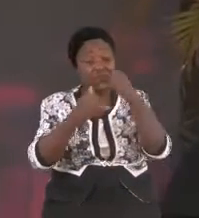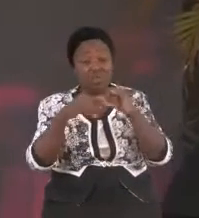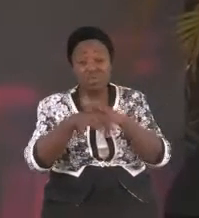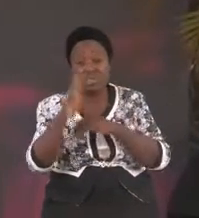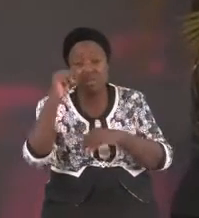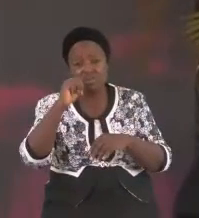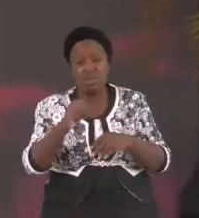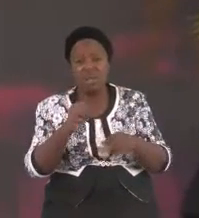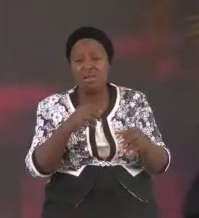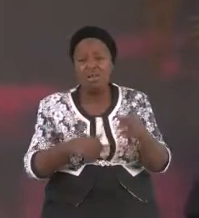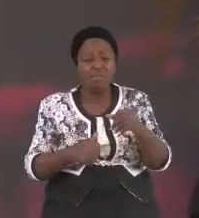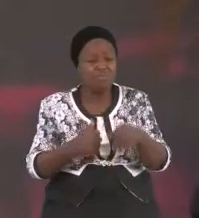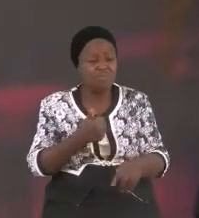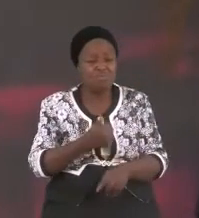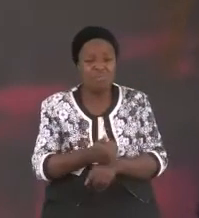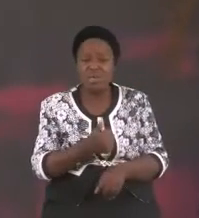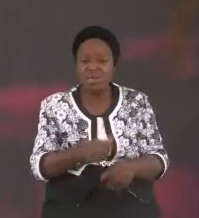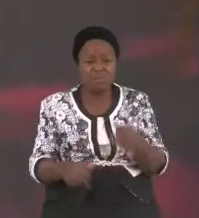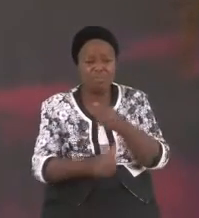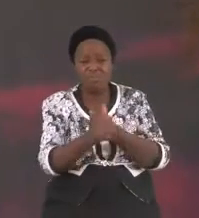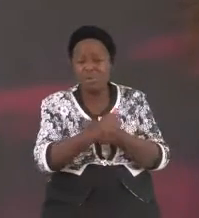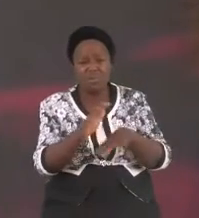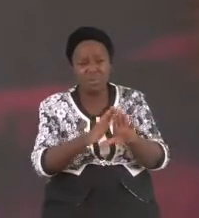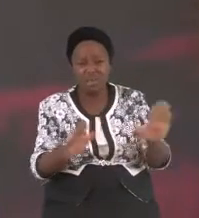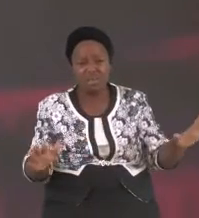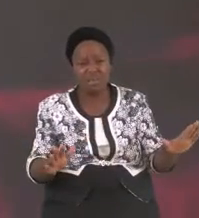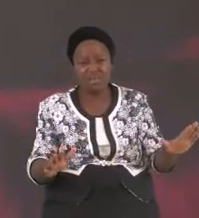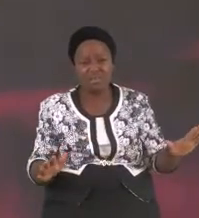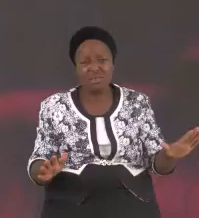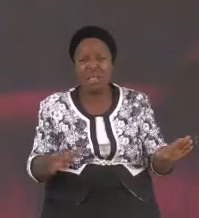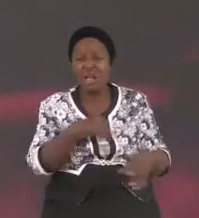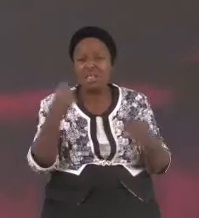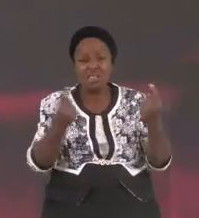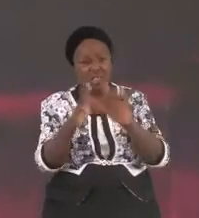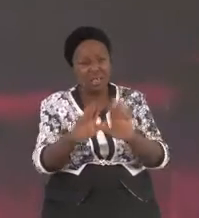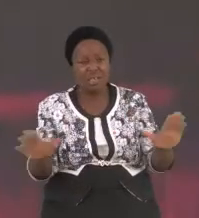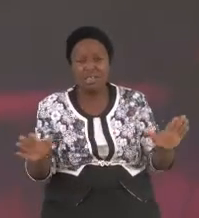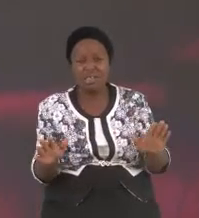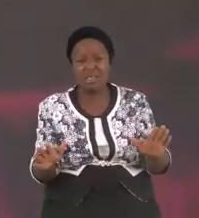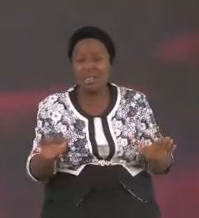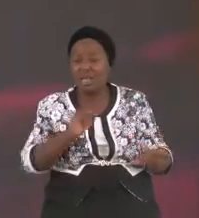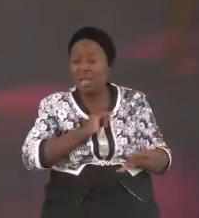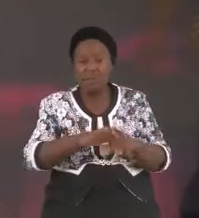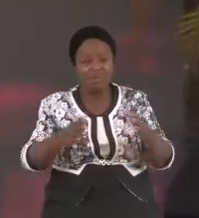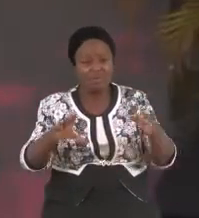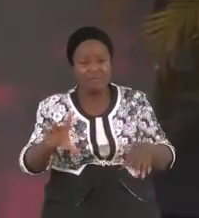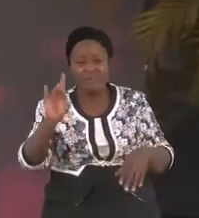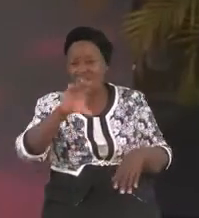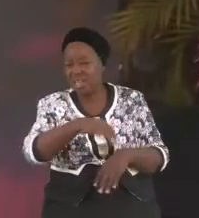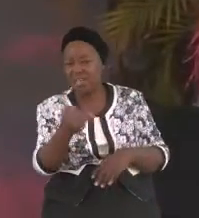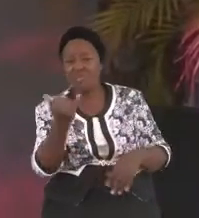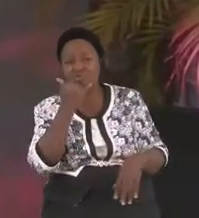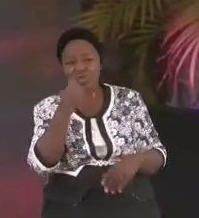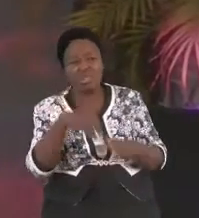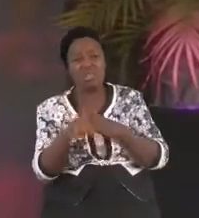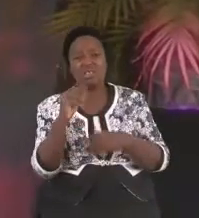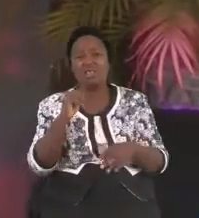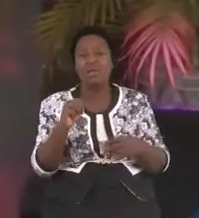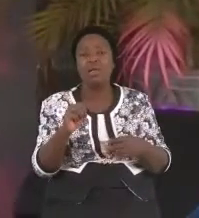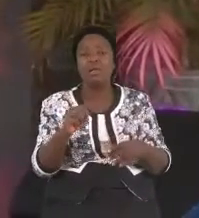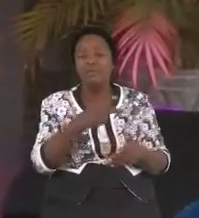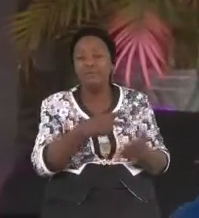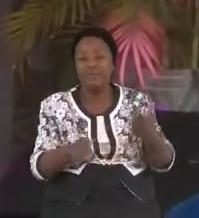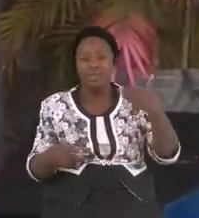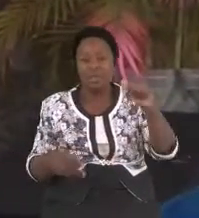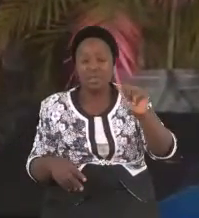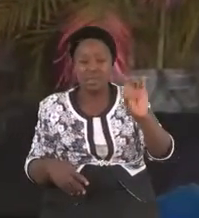spotless and sinless i find no faulting look at verse 18 in verse